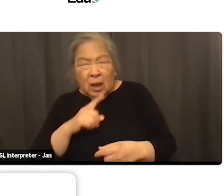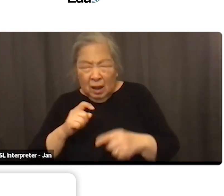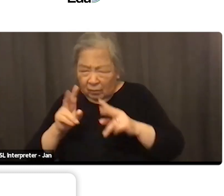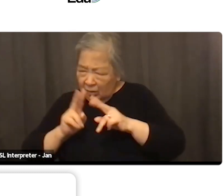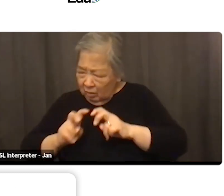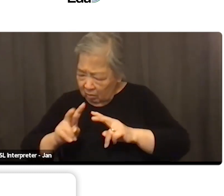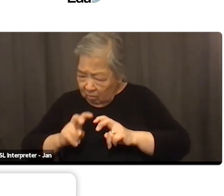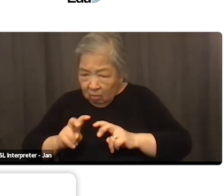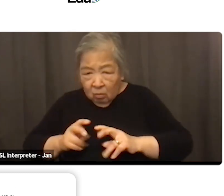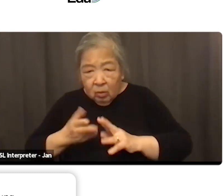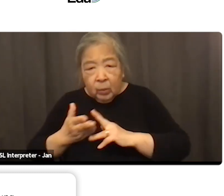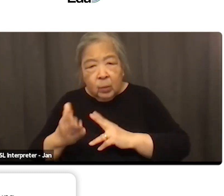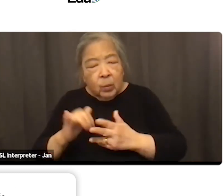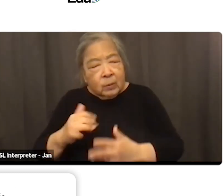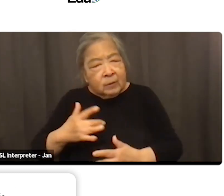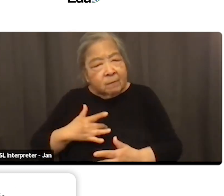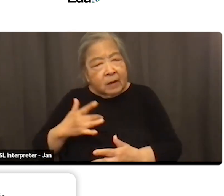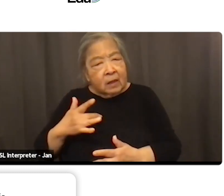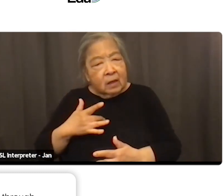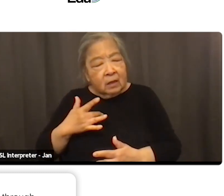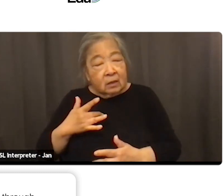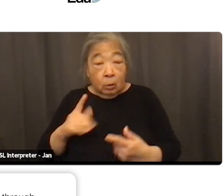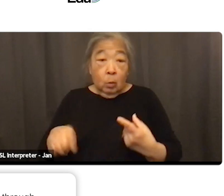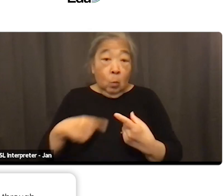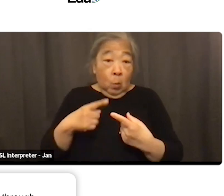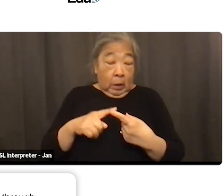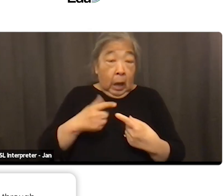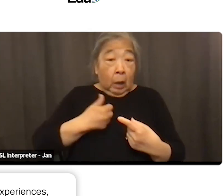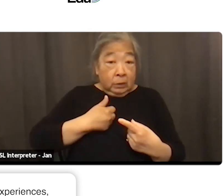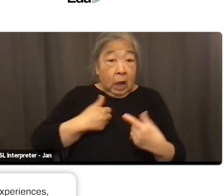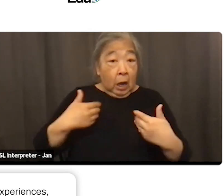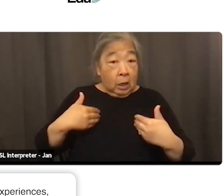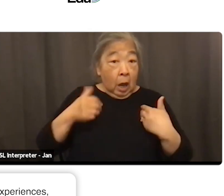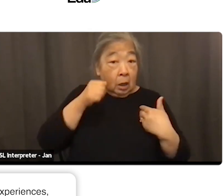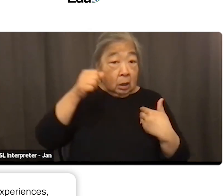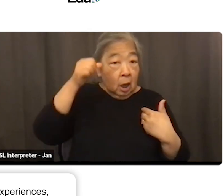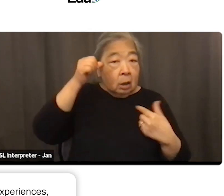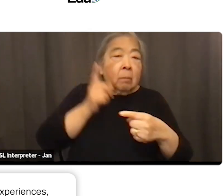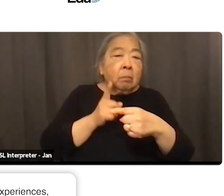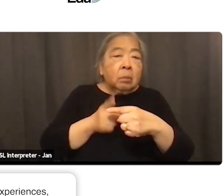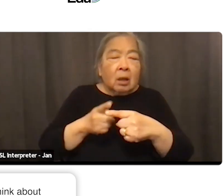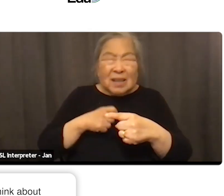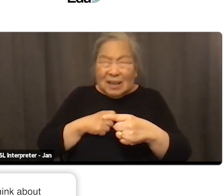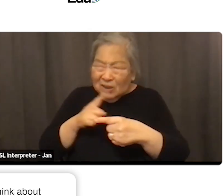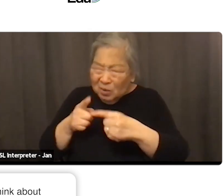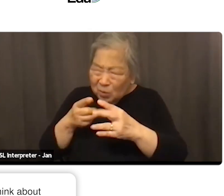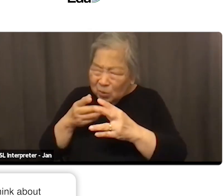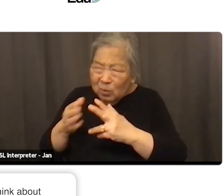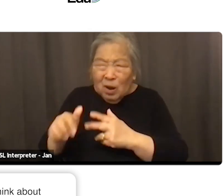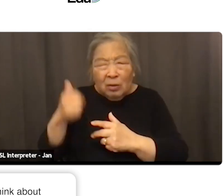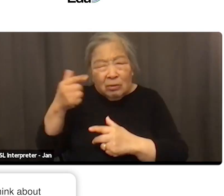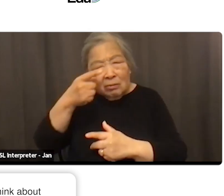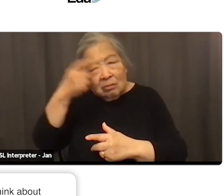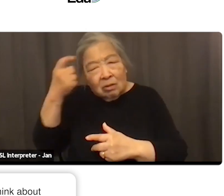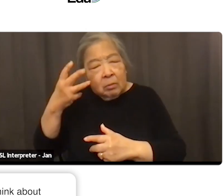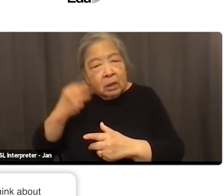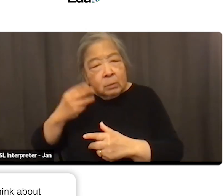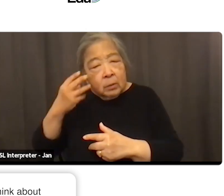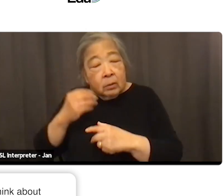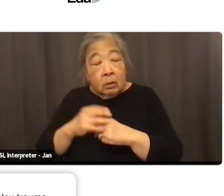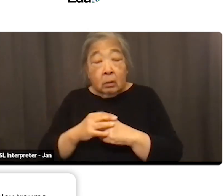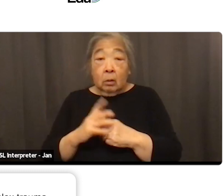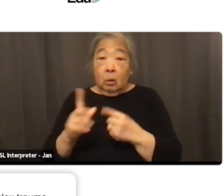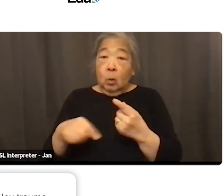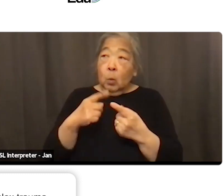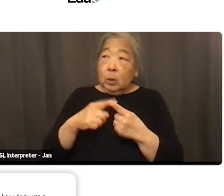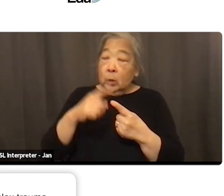feelings in my young adult life while working through other traumatic experiences, right? So when you think about